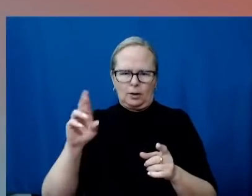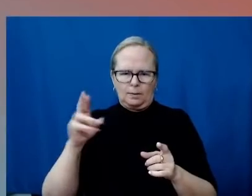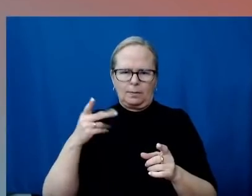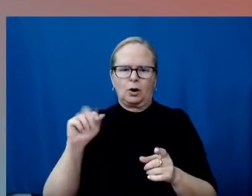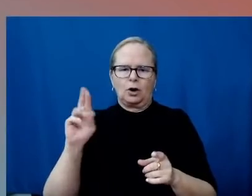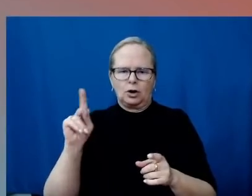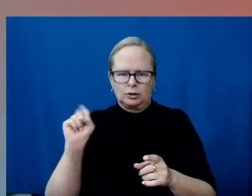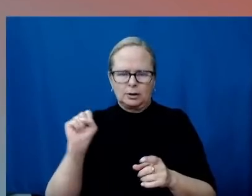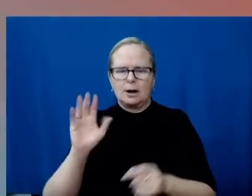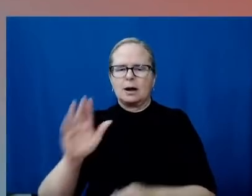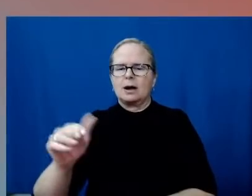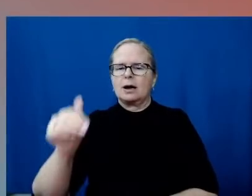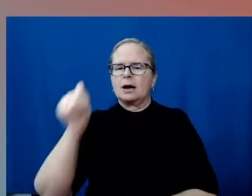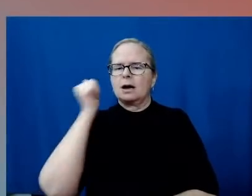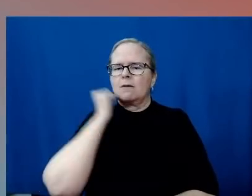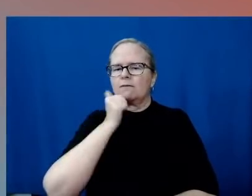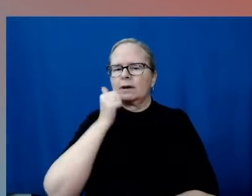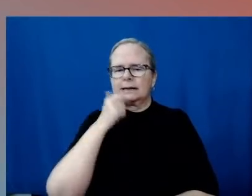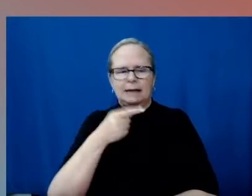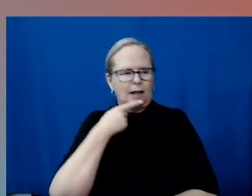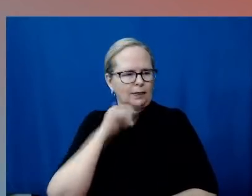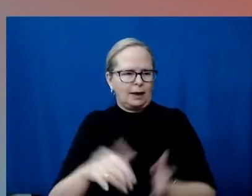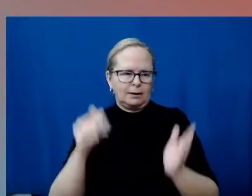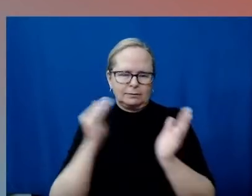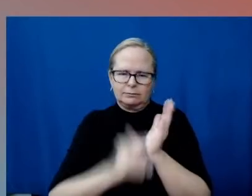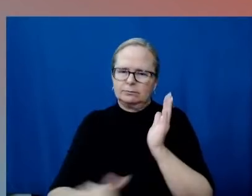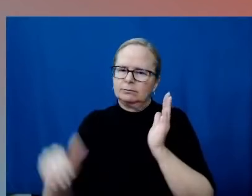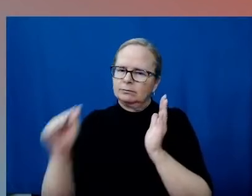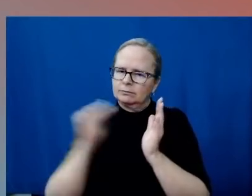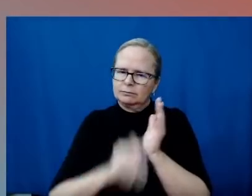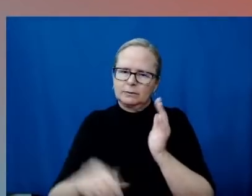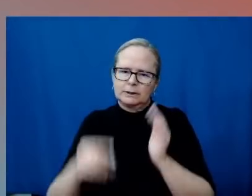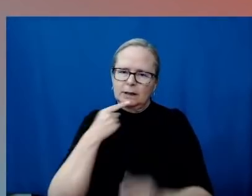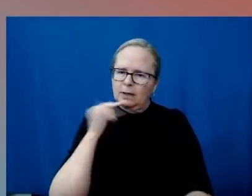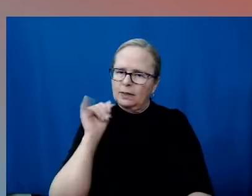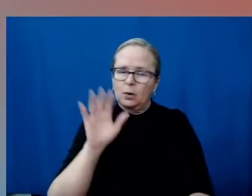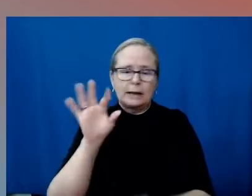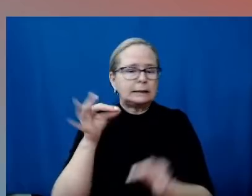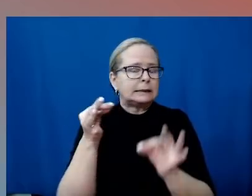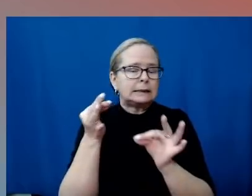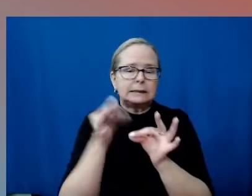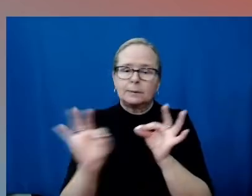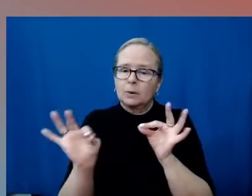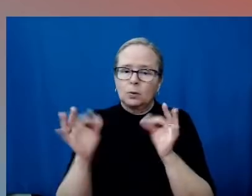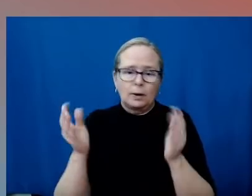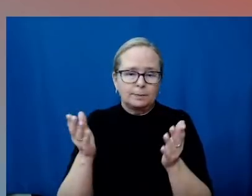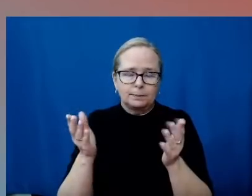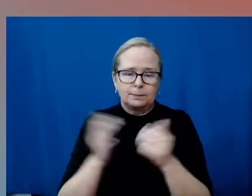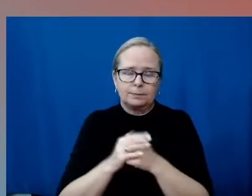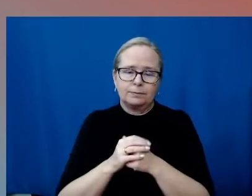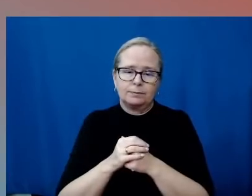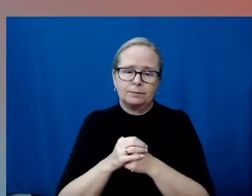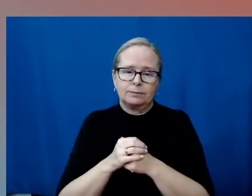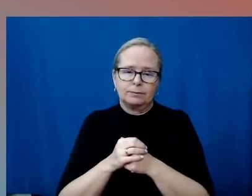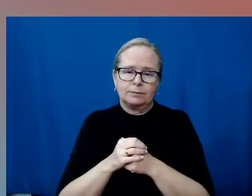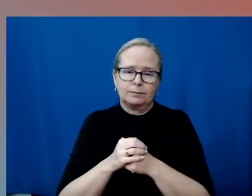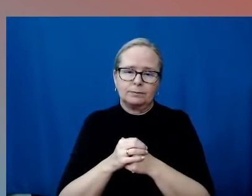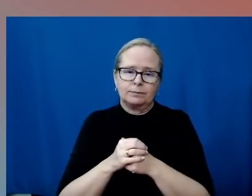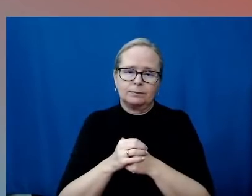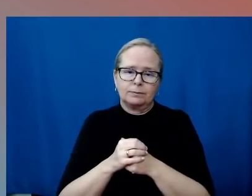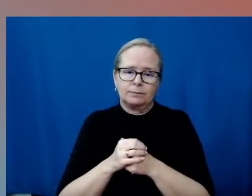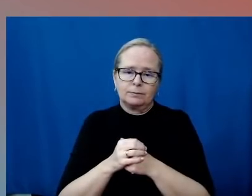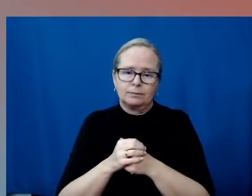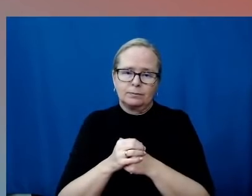I could go real quick because I say it every single day. You know, simplifying it in the easy, simple terms. A couple